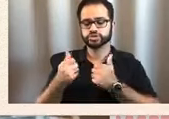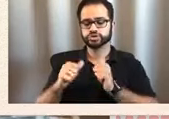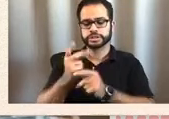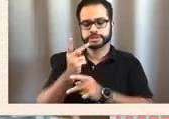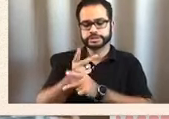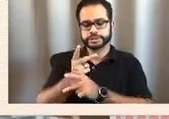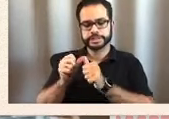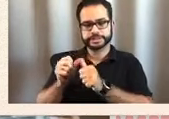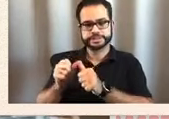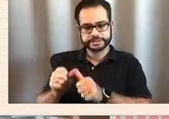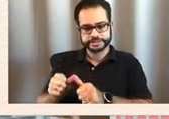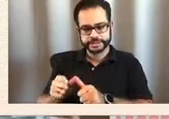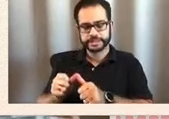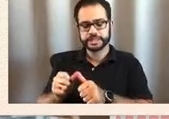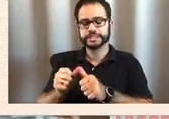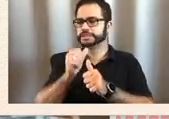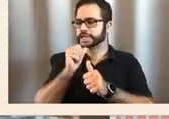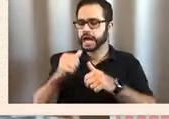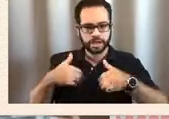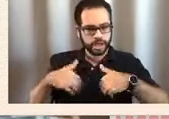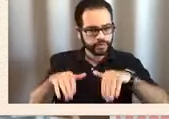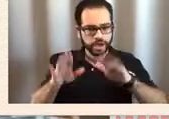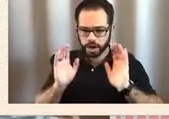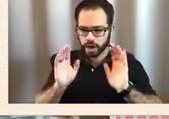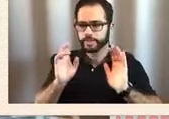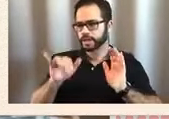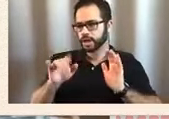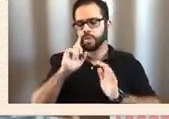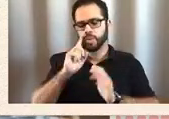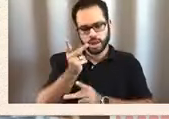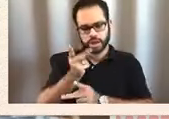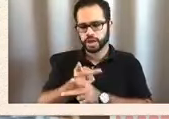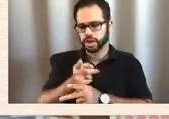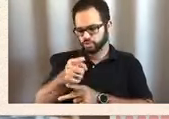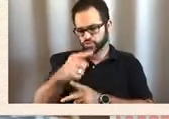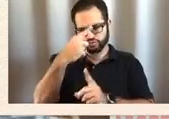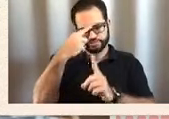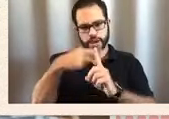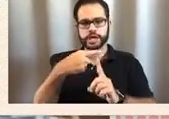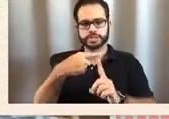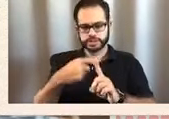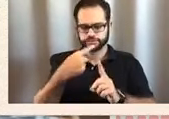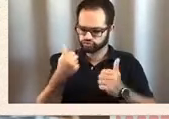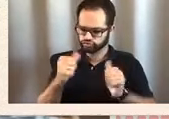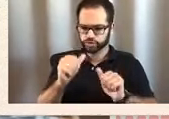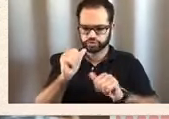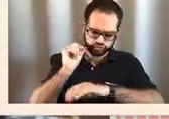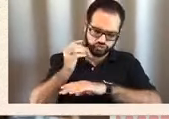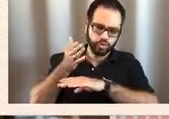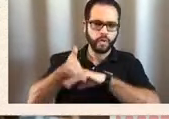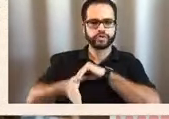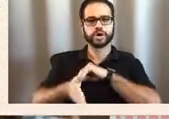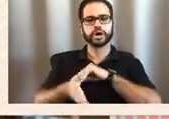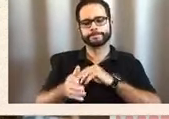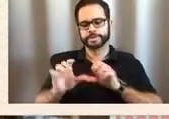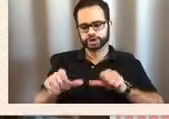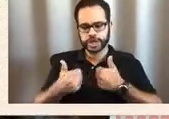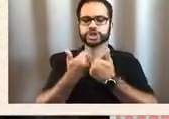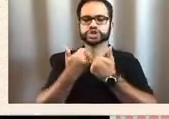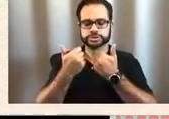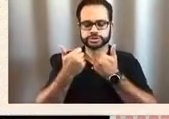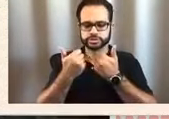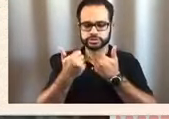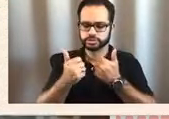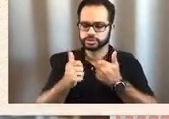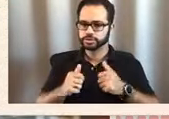and not giving up will keep you in the game. To overcome challenges, get involved